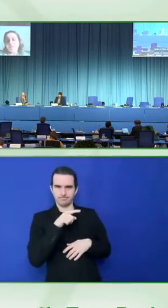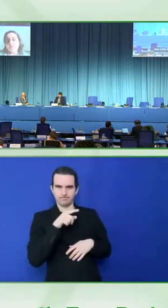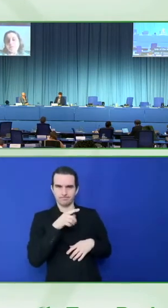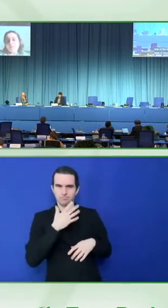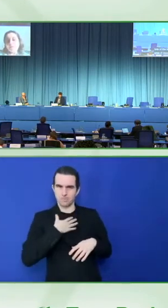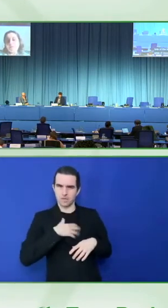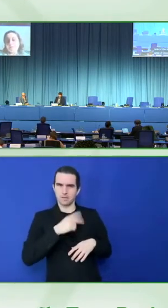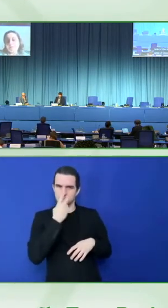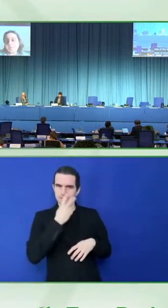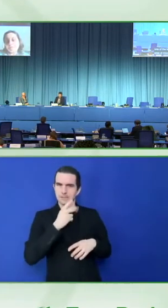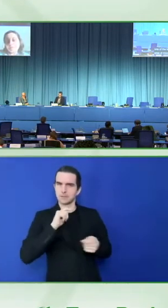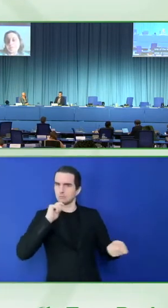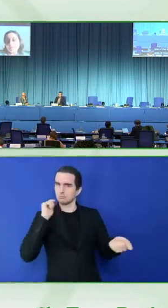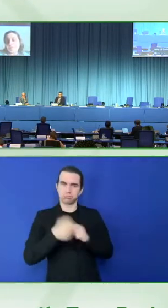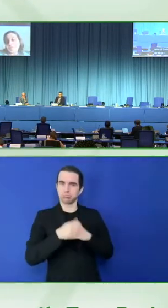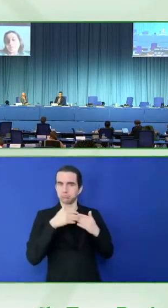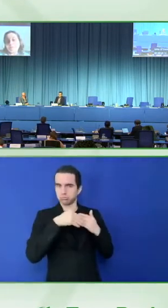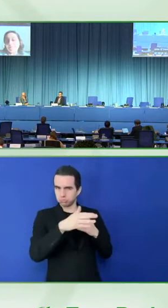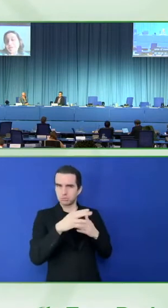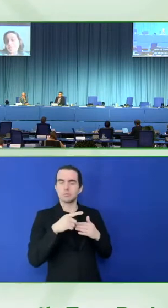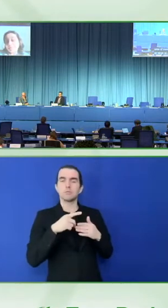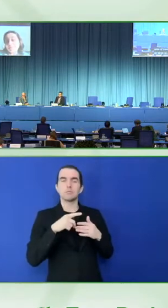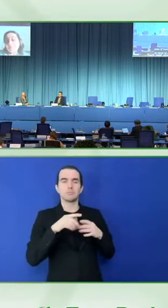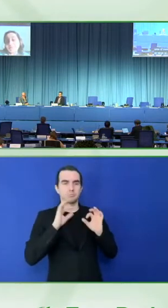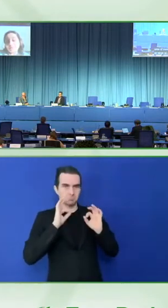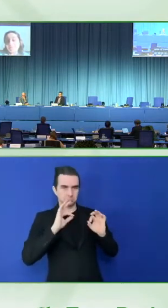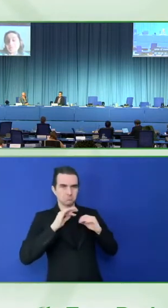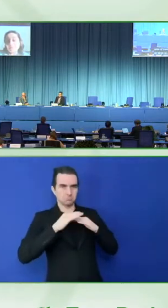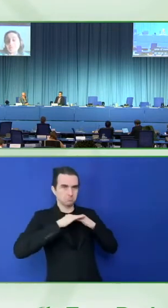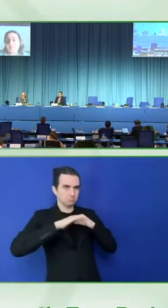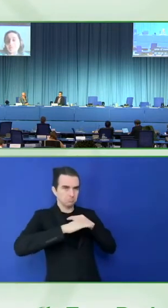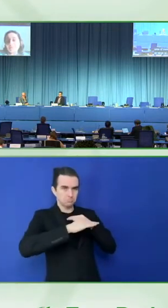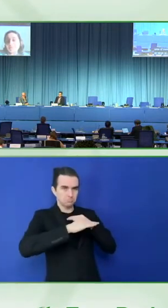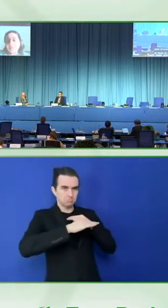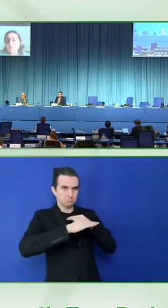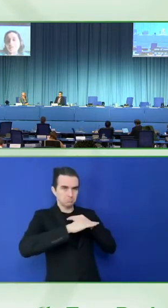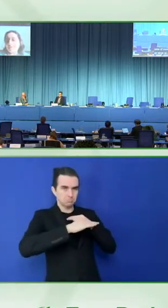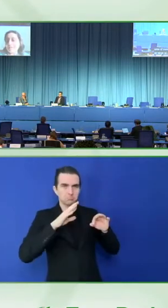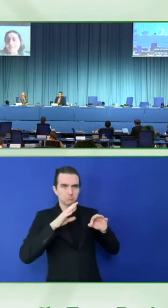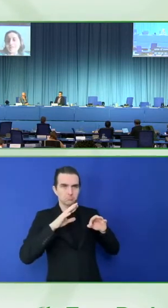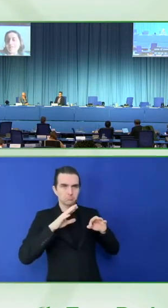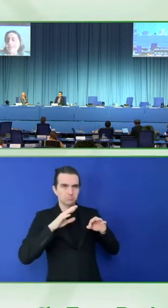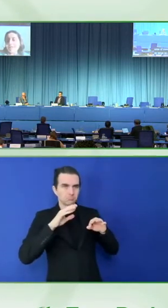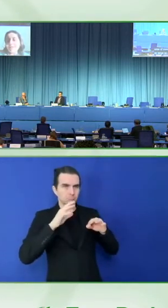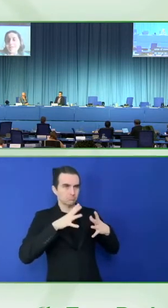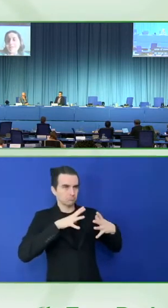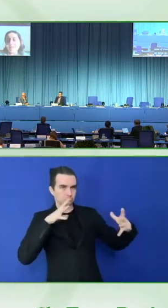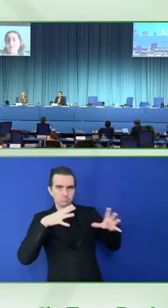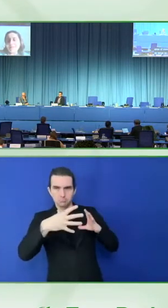population level impact. So in my opinion, I think those spaces would be very interesting, but